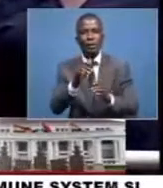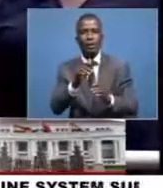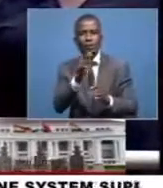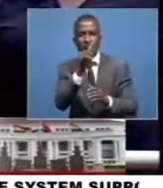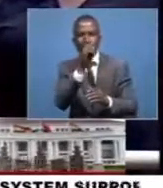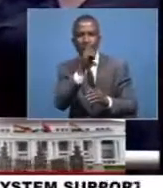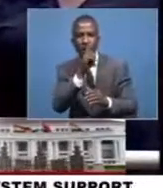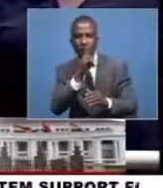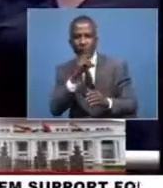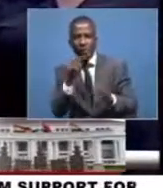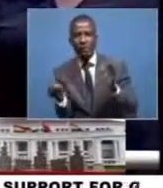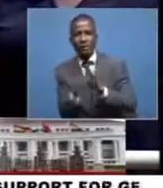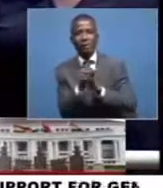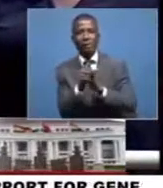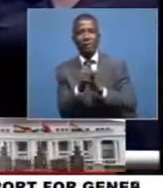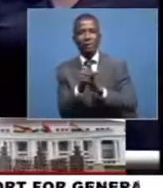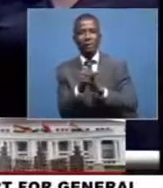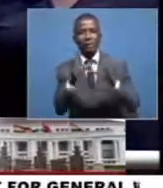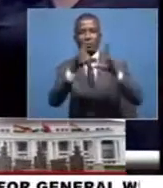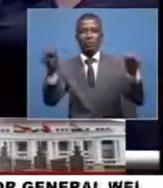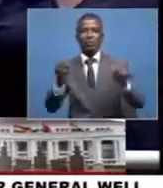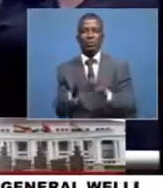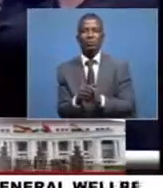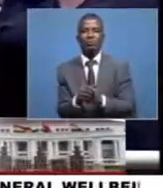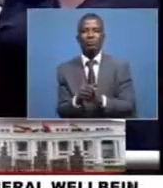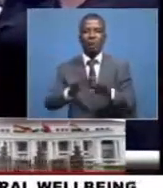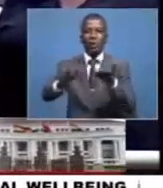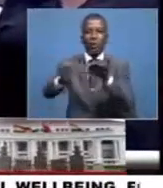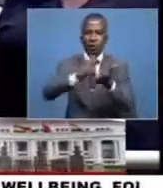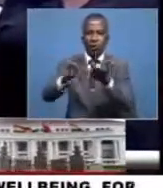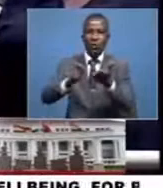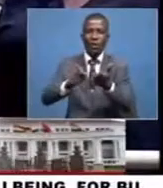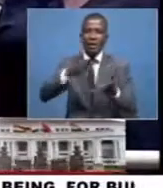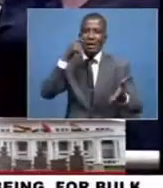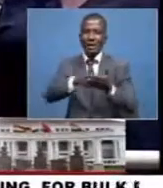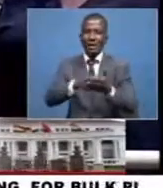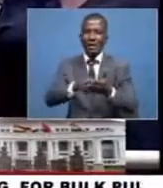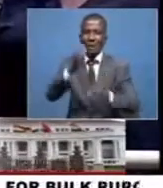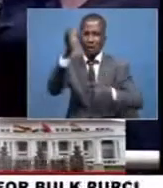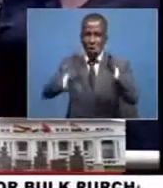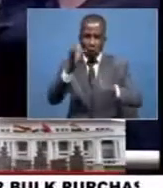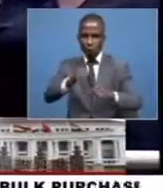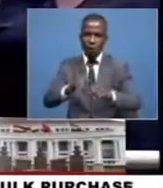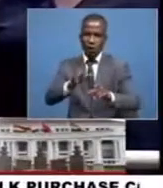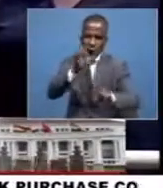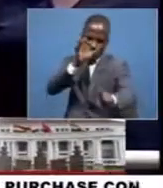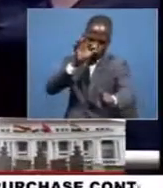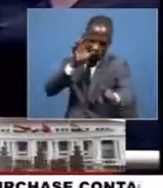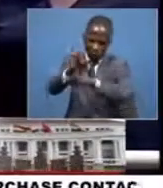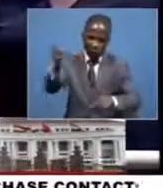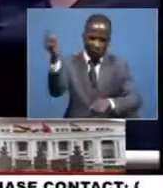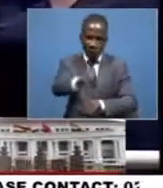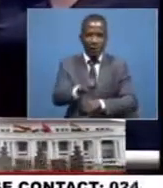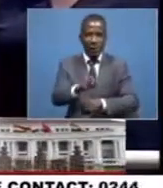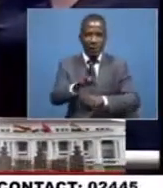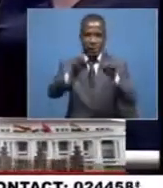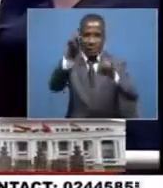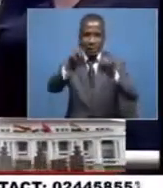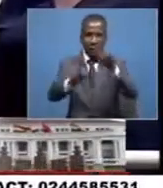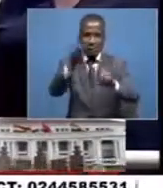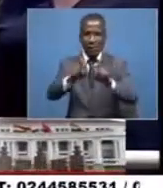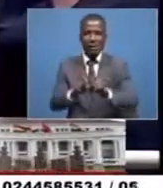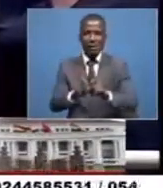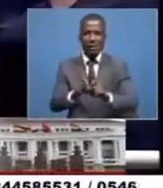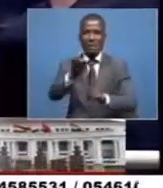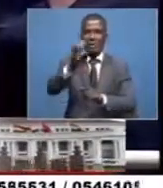ya sapina no ye ka se sapina ya makota hye se omra adakanum na nsem wo so yi na ese so no